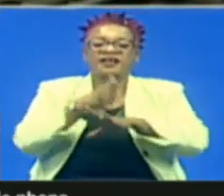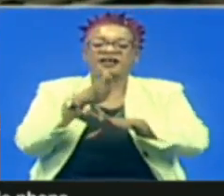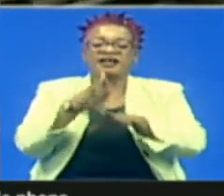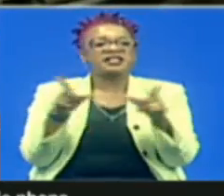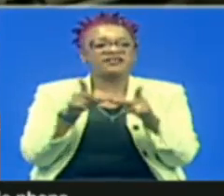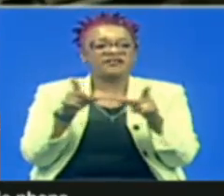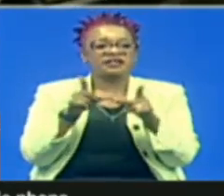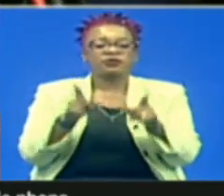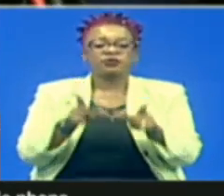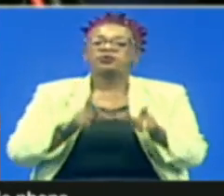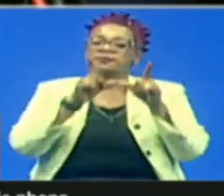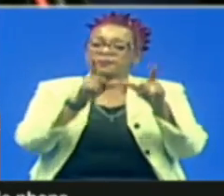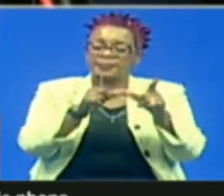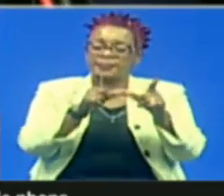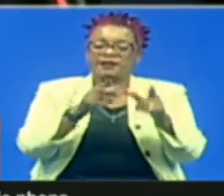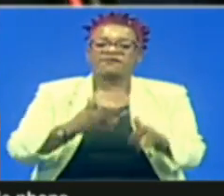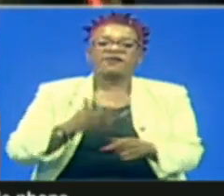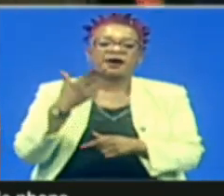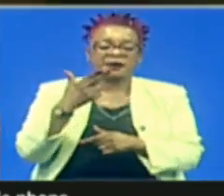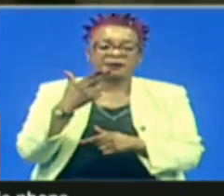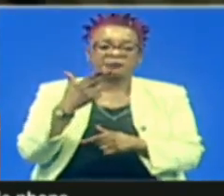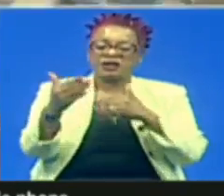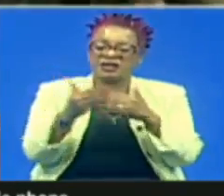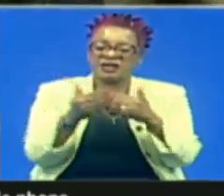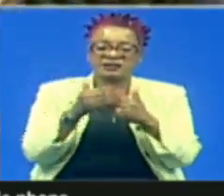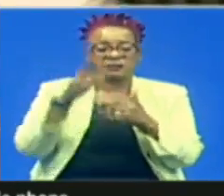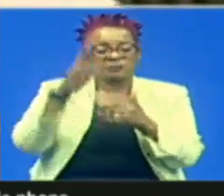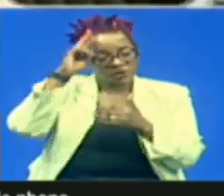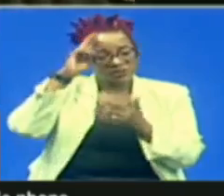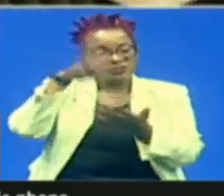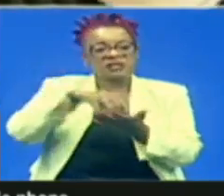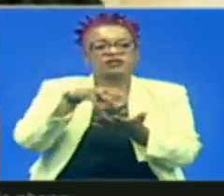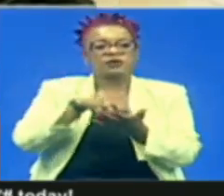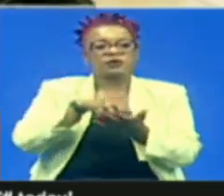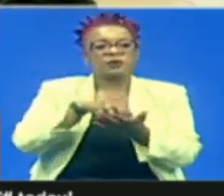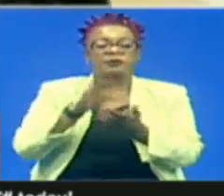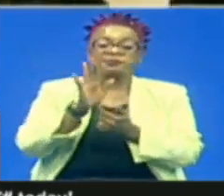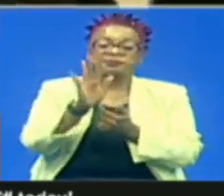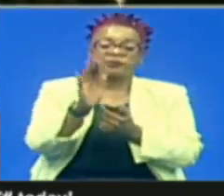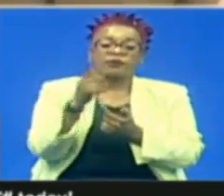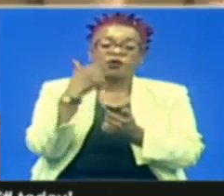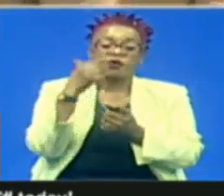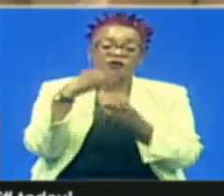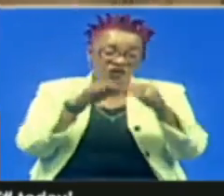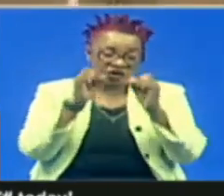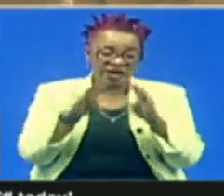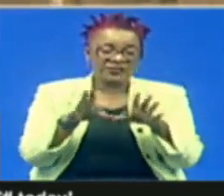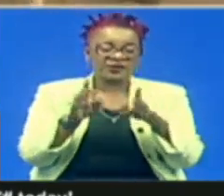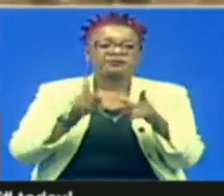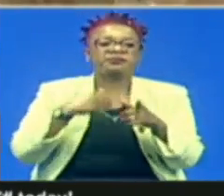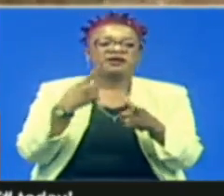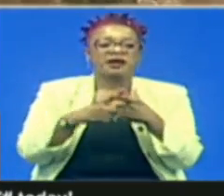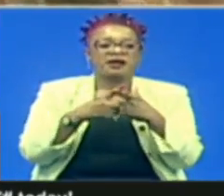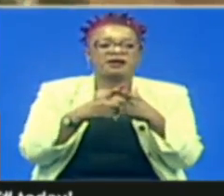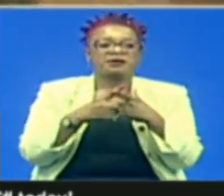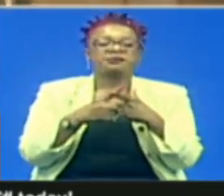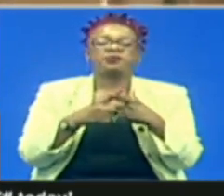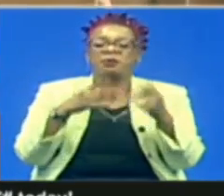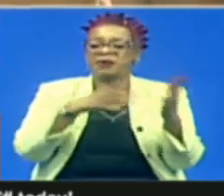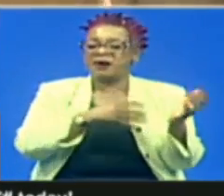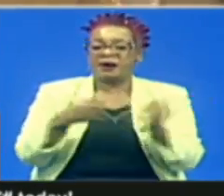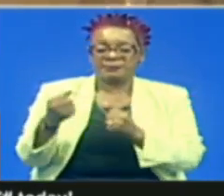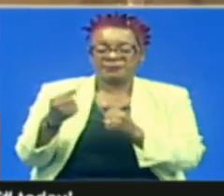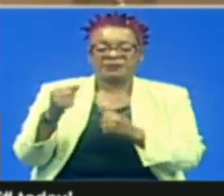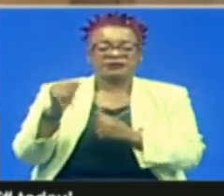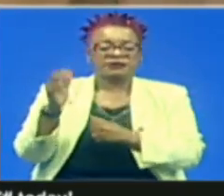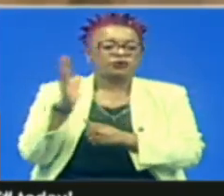to surrender their firearms to the nearest police stations, and those who will not comply will be forcefully disarmed by